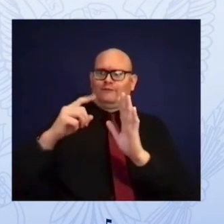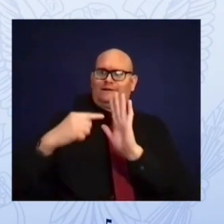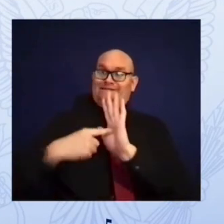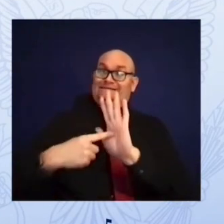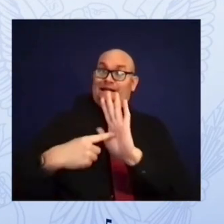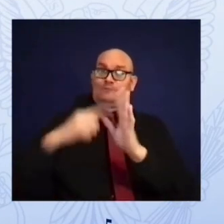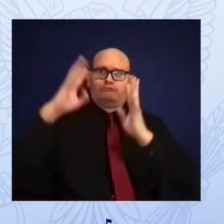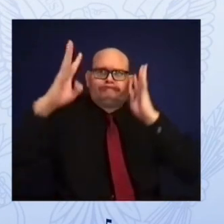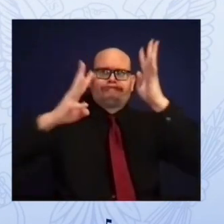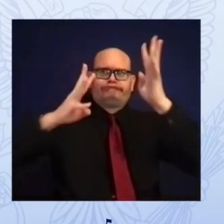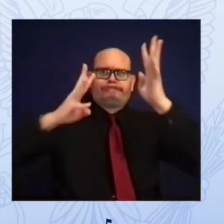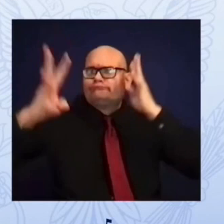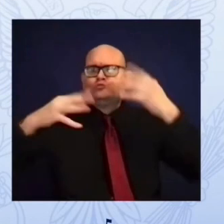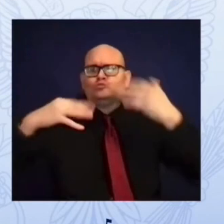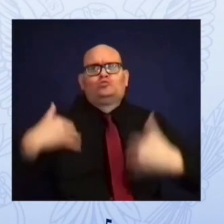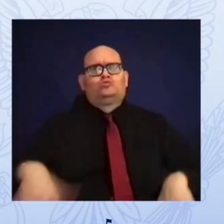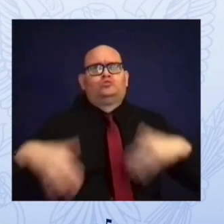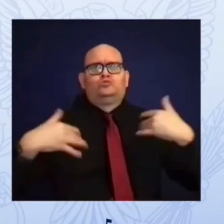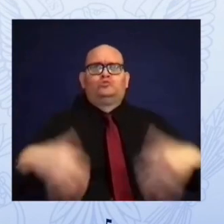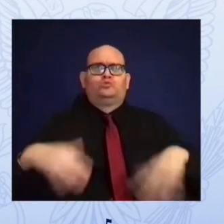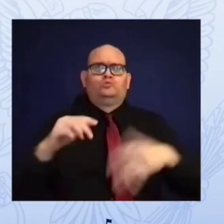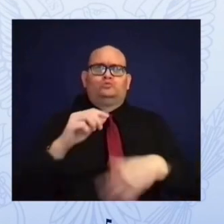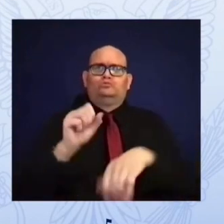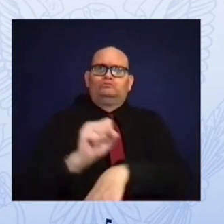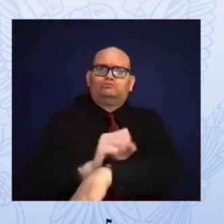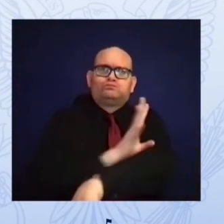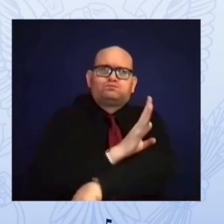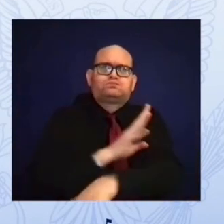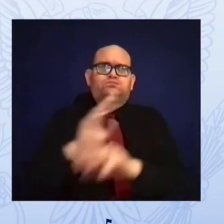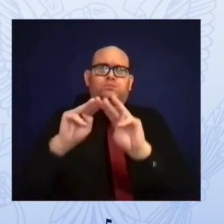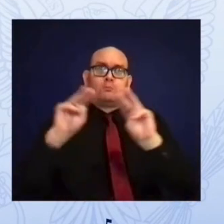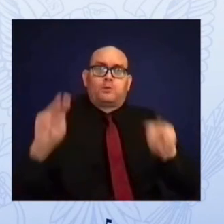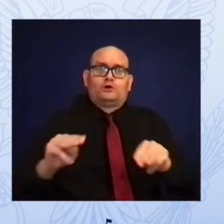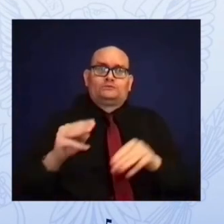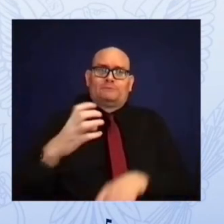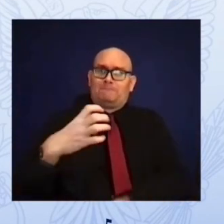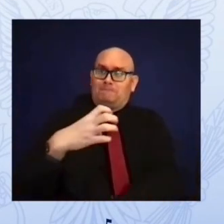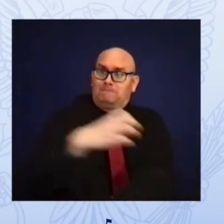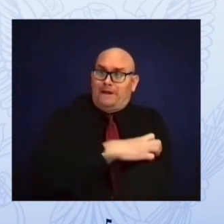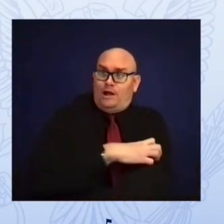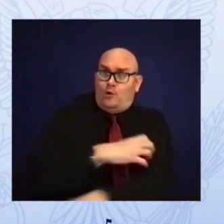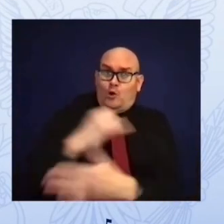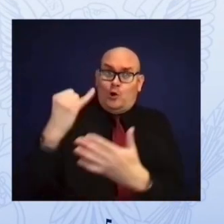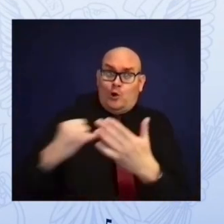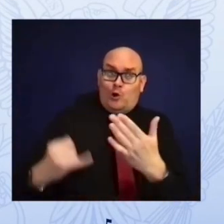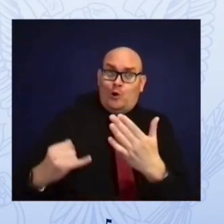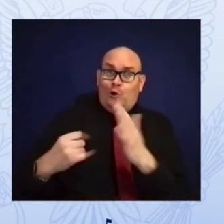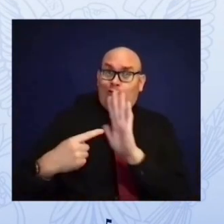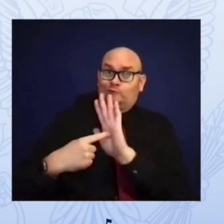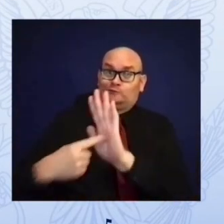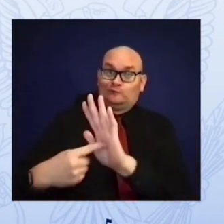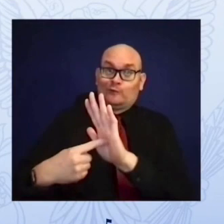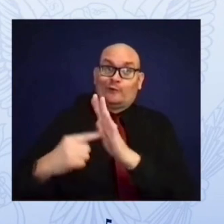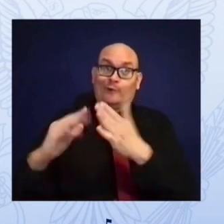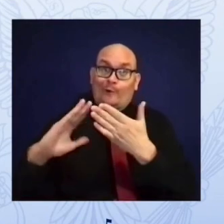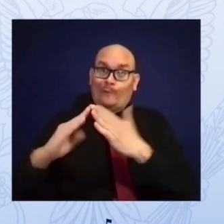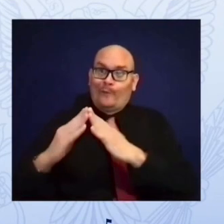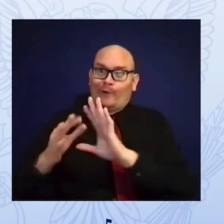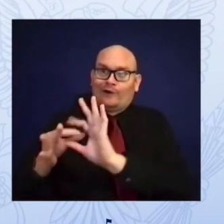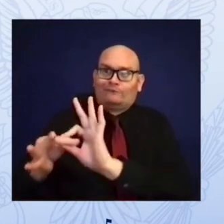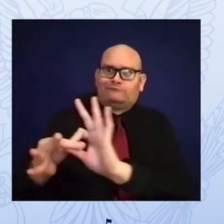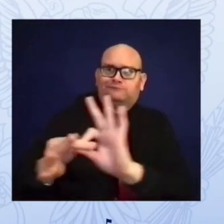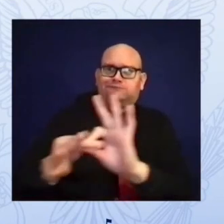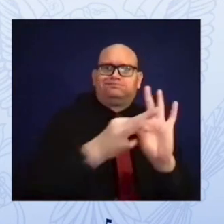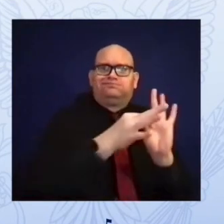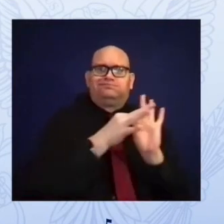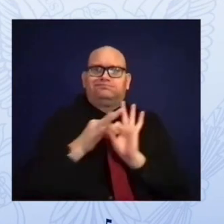art promotes empathy and understanding of others and in turn uplifts human dignity of all people. Congratulations